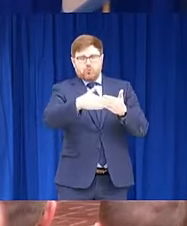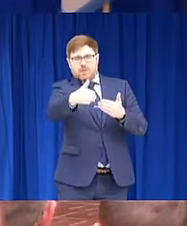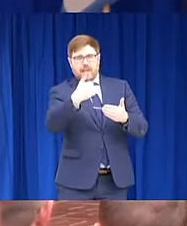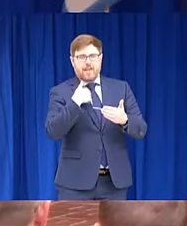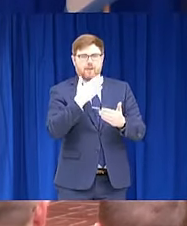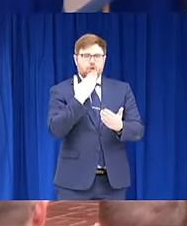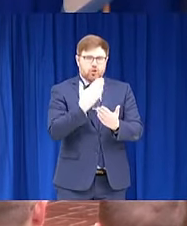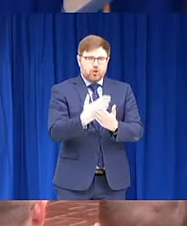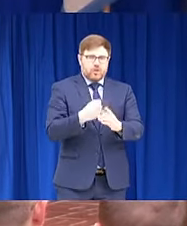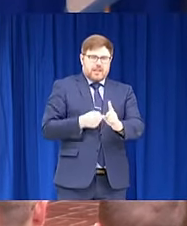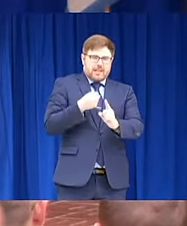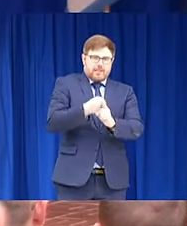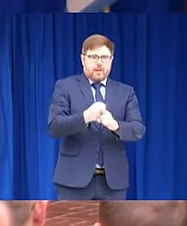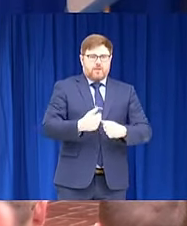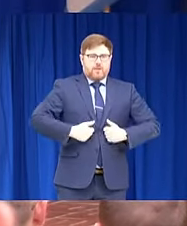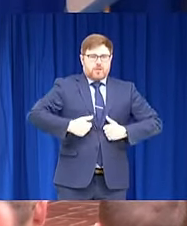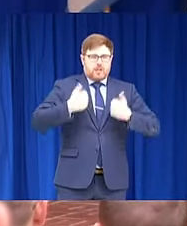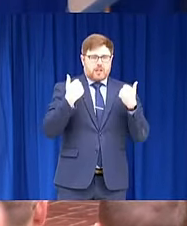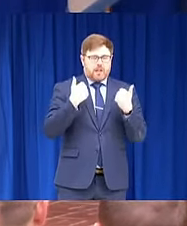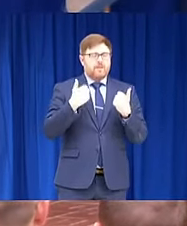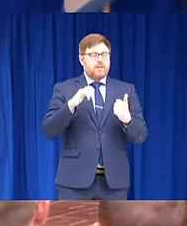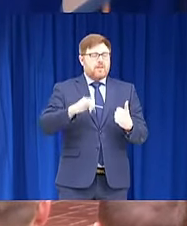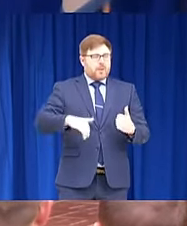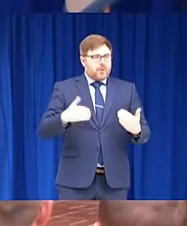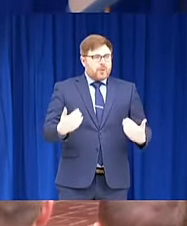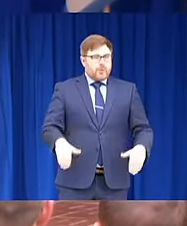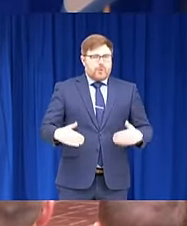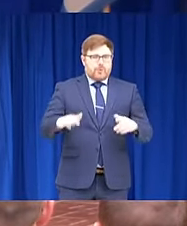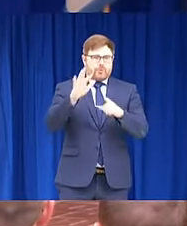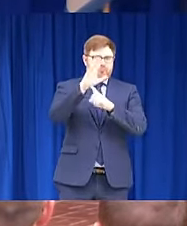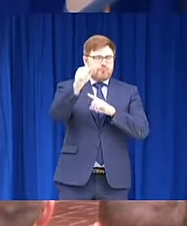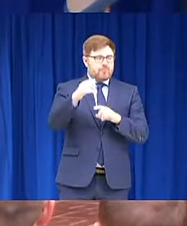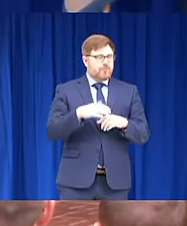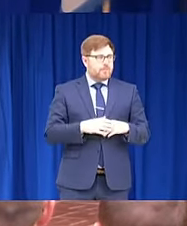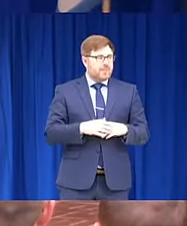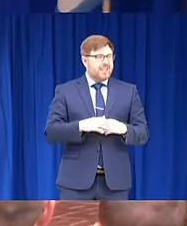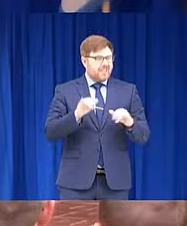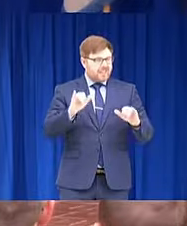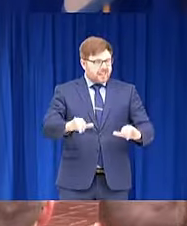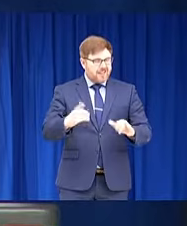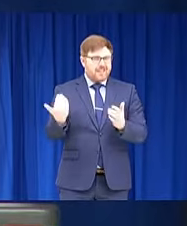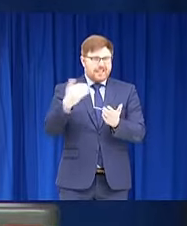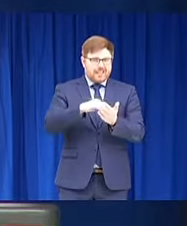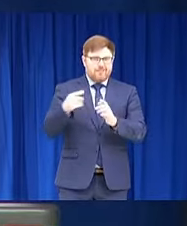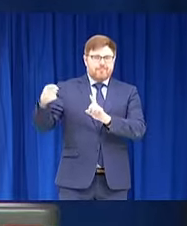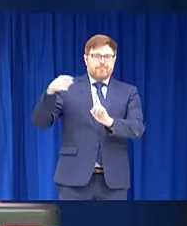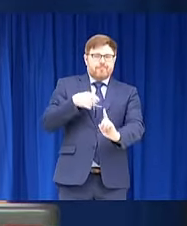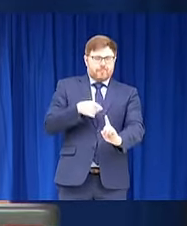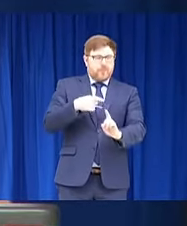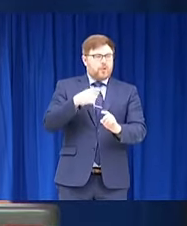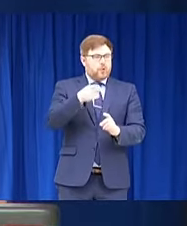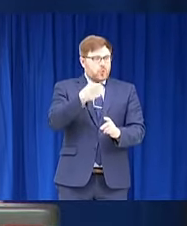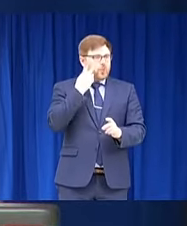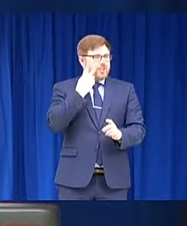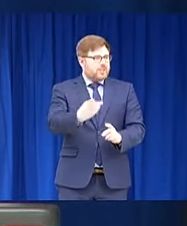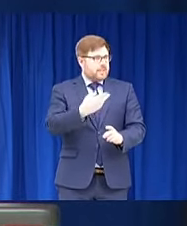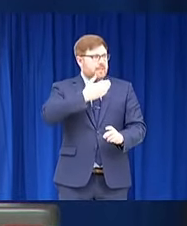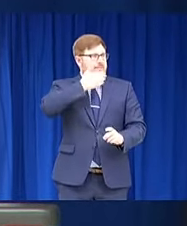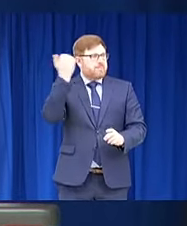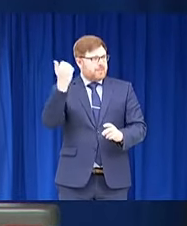conceived. And that brings me full circle. You're seeing the best version of me. Okay, so